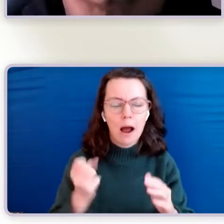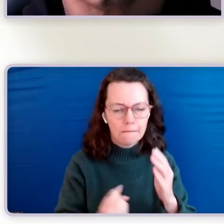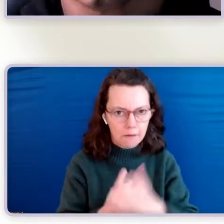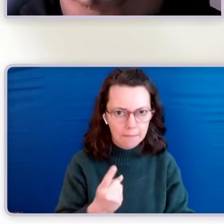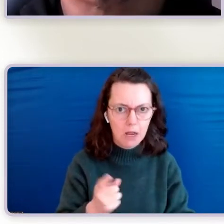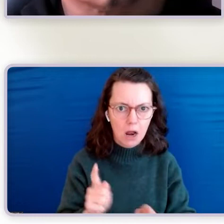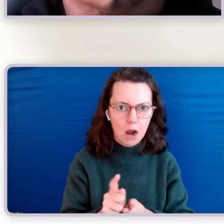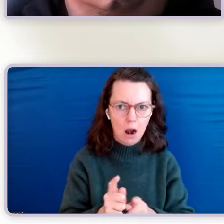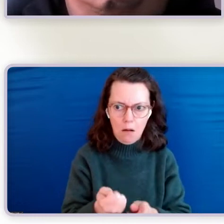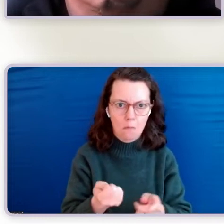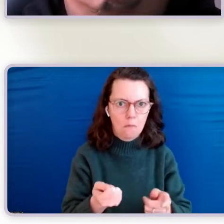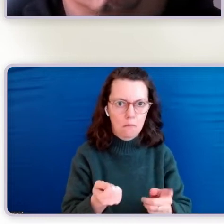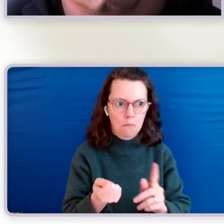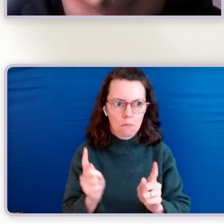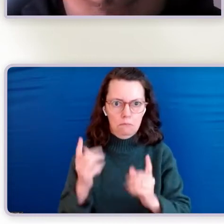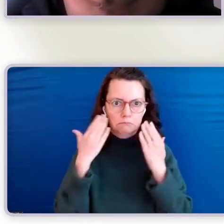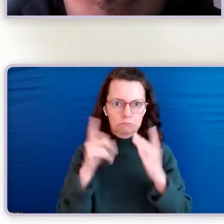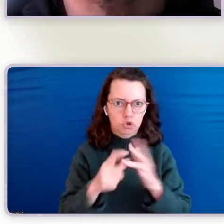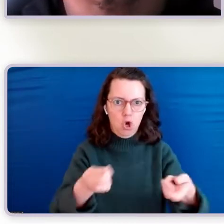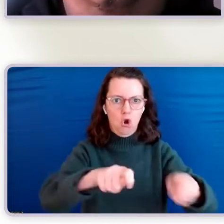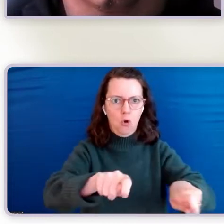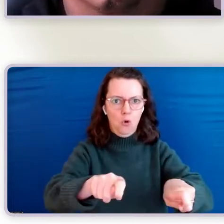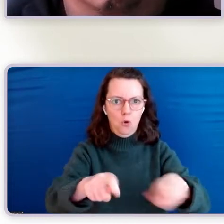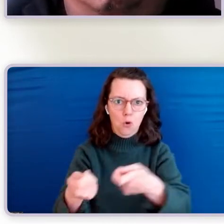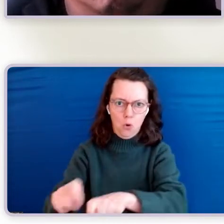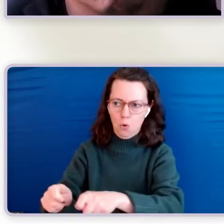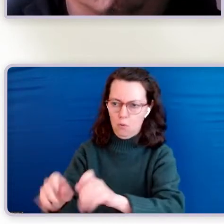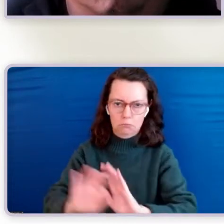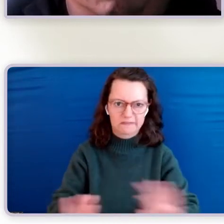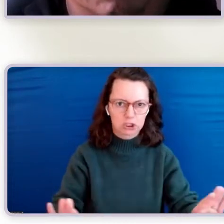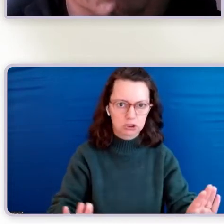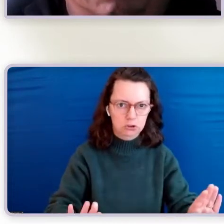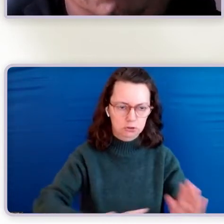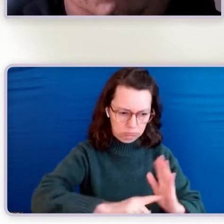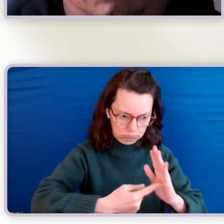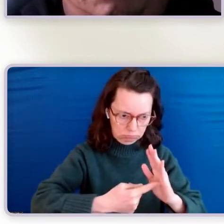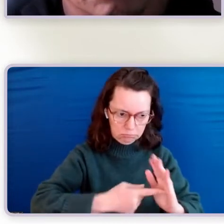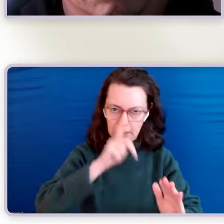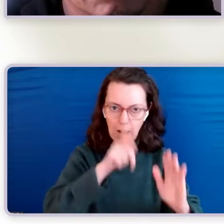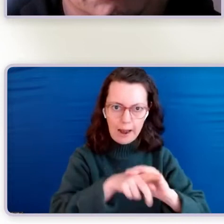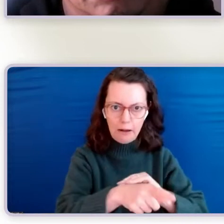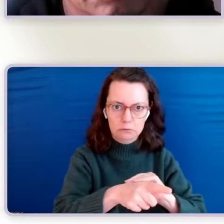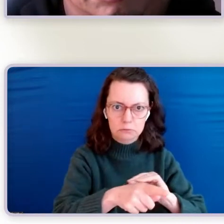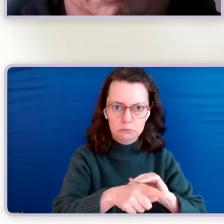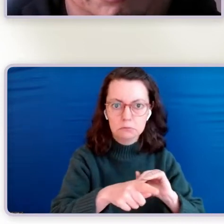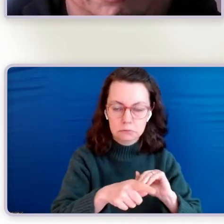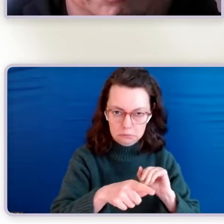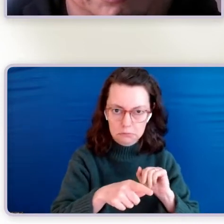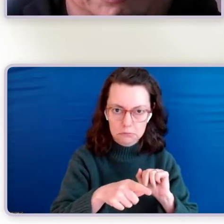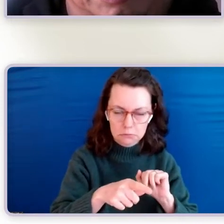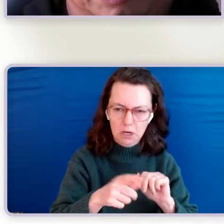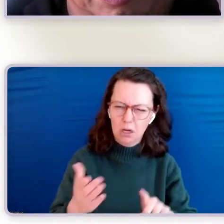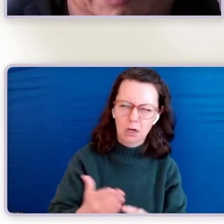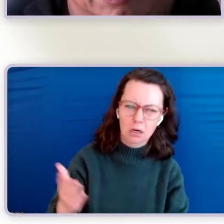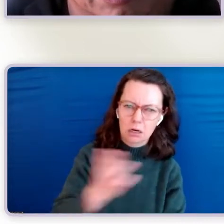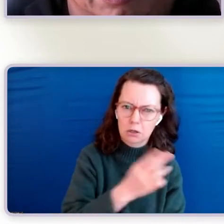to denying people with disability their rights to anything really, in particularly the early stages of COVID. But